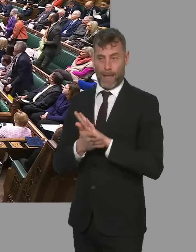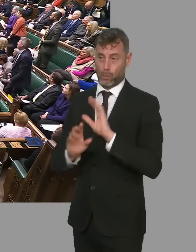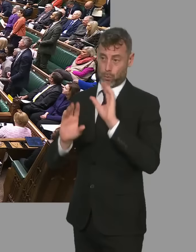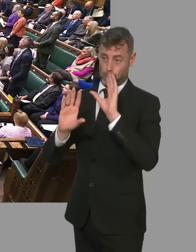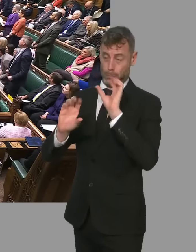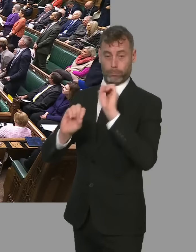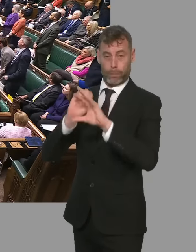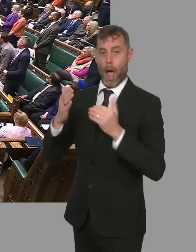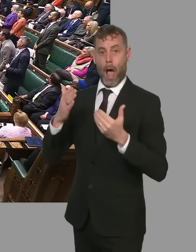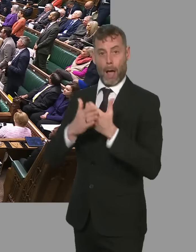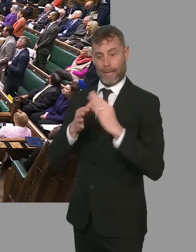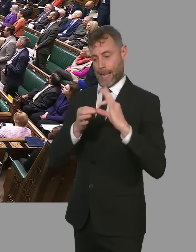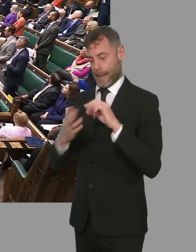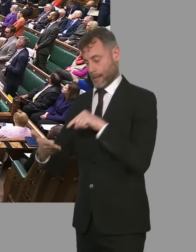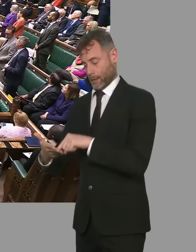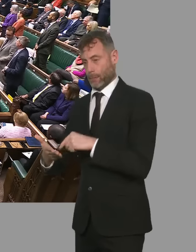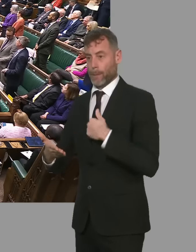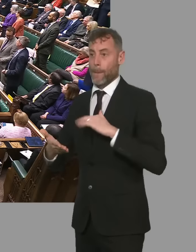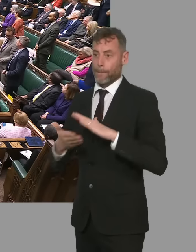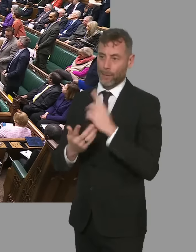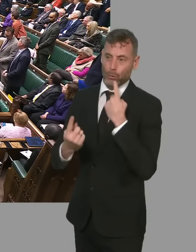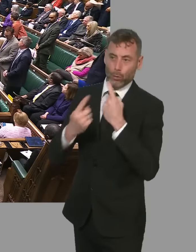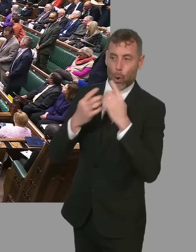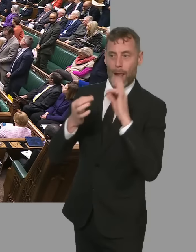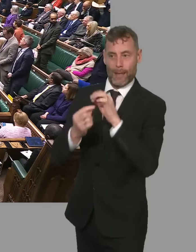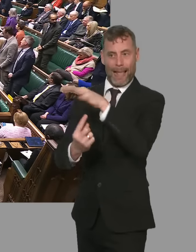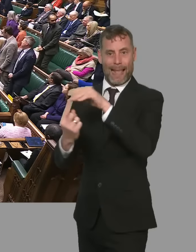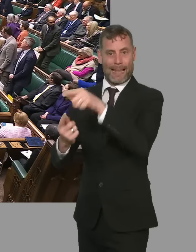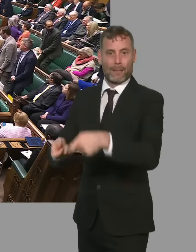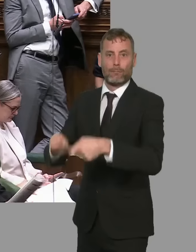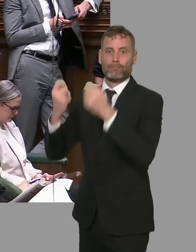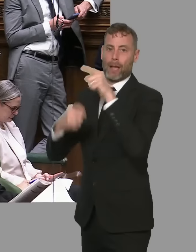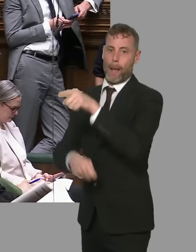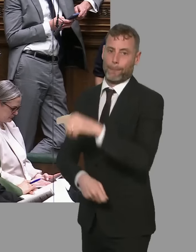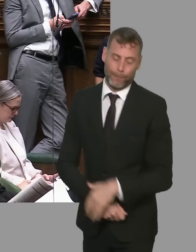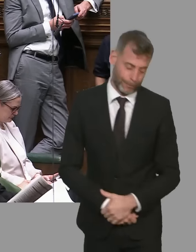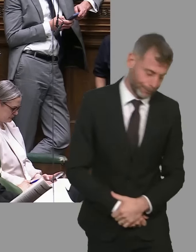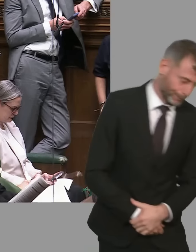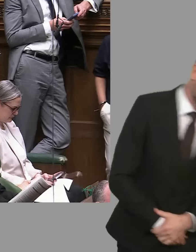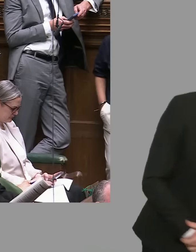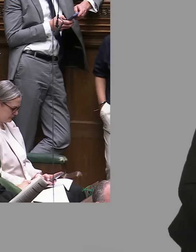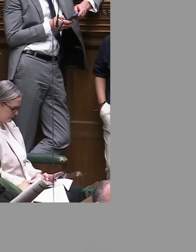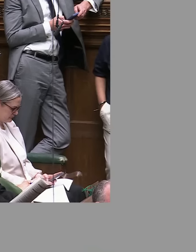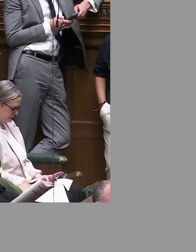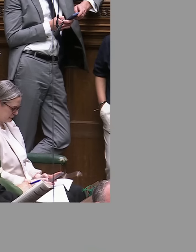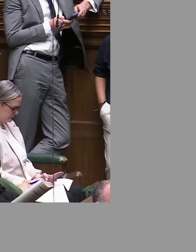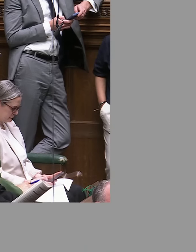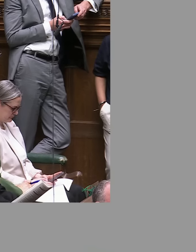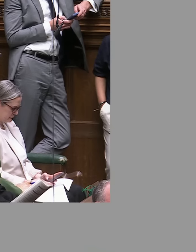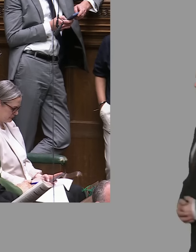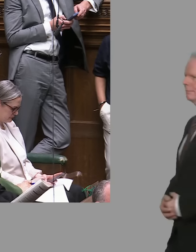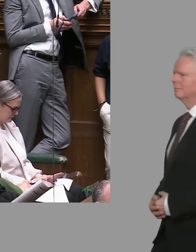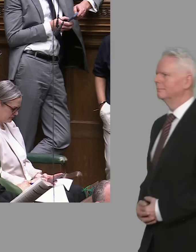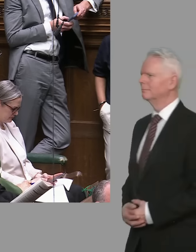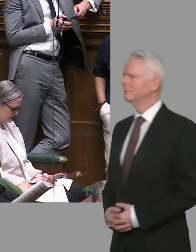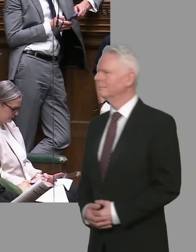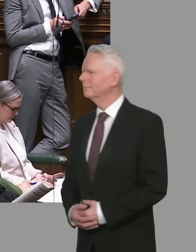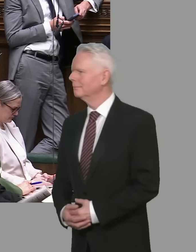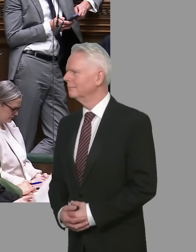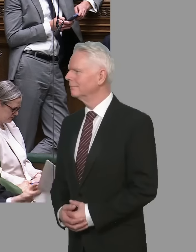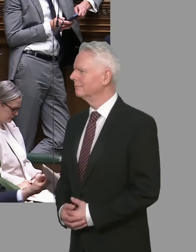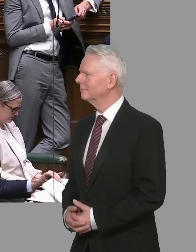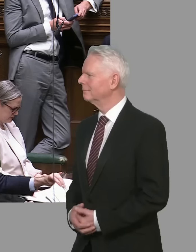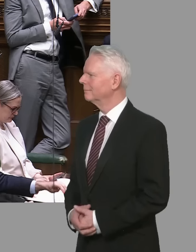Ellison-Gardner. I recently met with Graham and Malcolm, who bravely shared their lived experience of addiction to monkey dust,